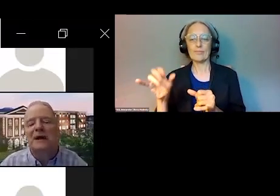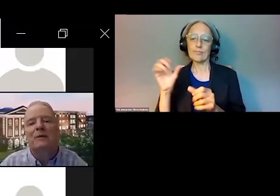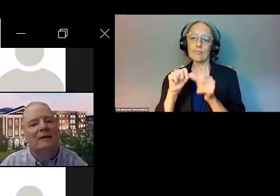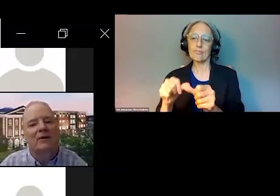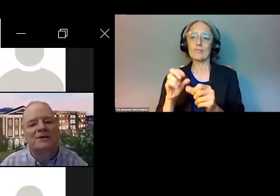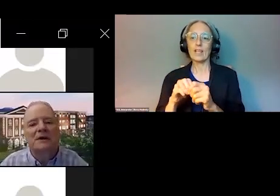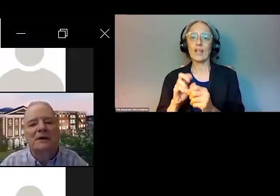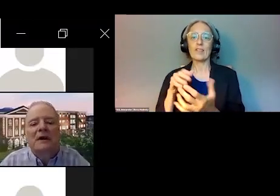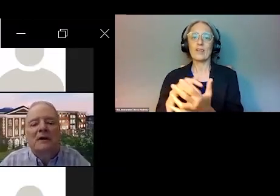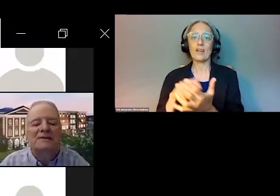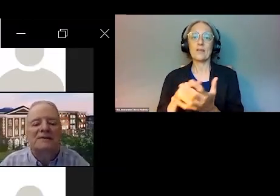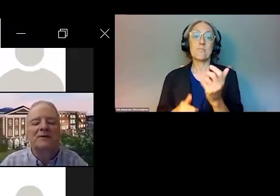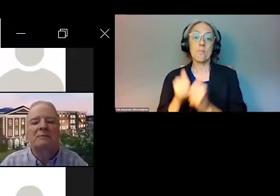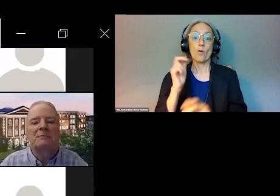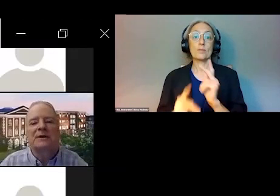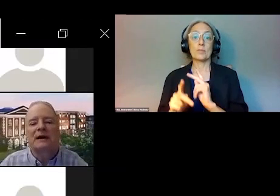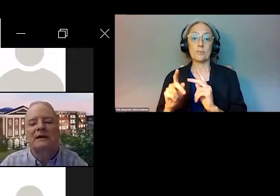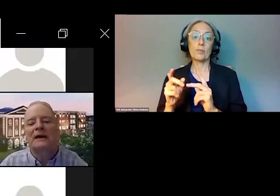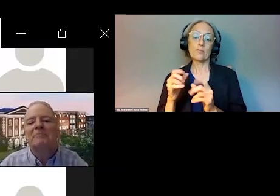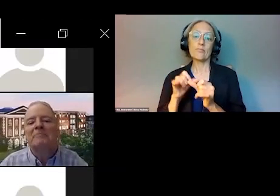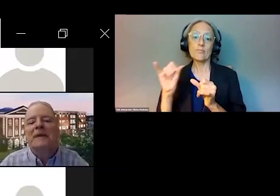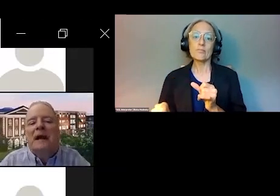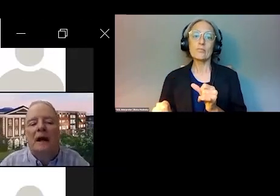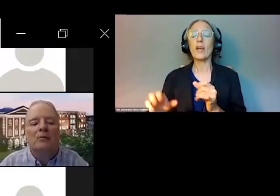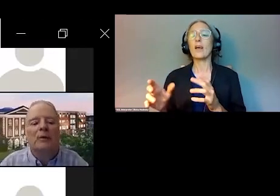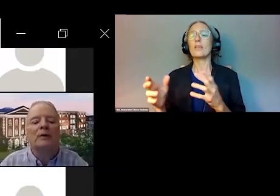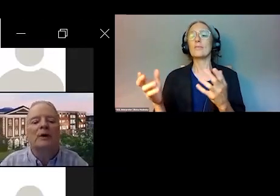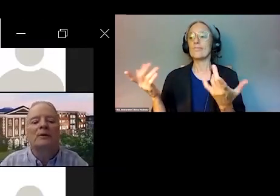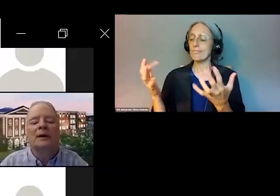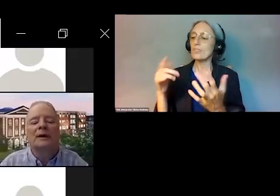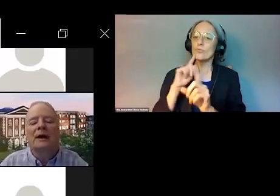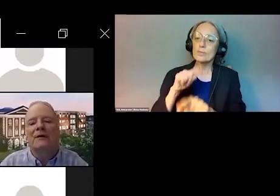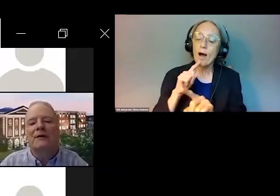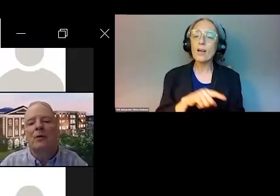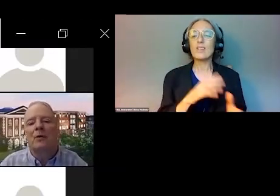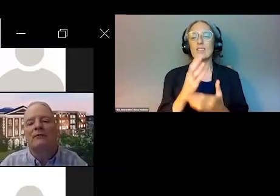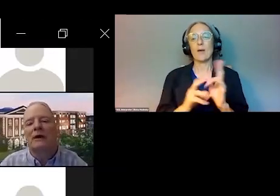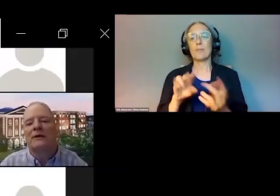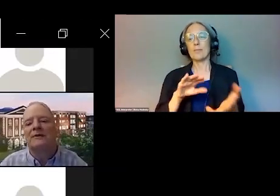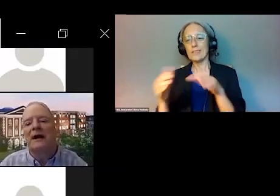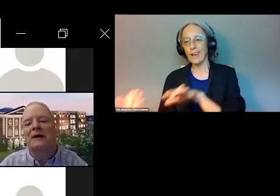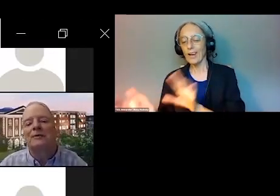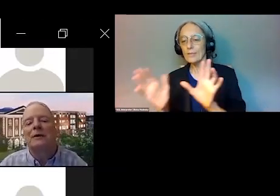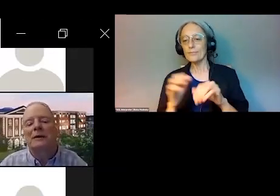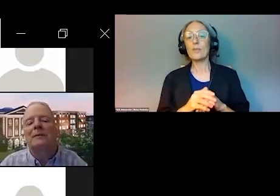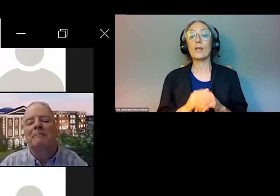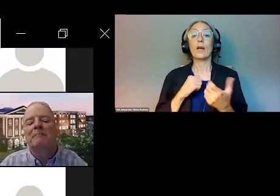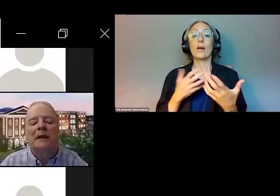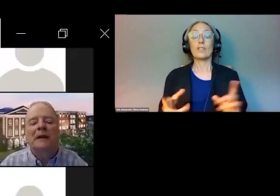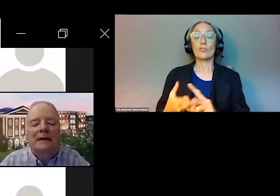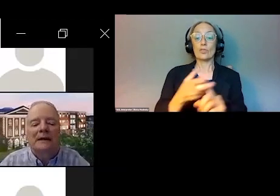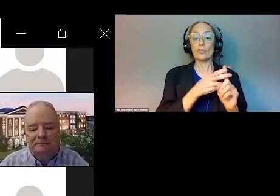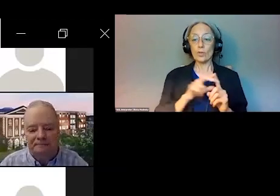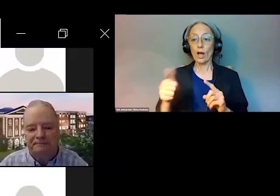non-response rate. We, of course, lost some folks to mortality, and we recruited another cohort of 193